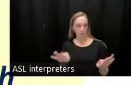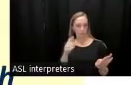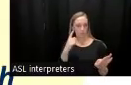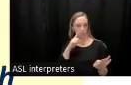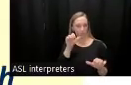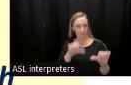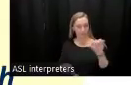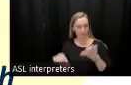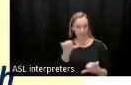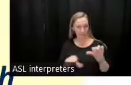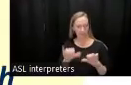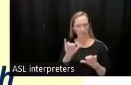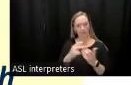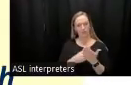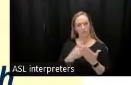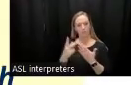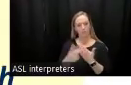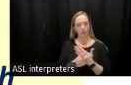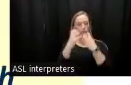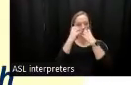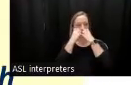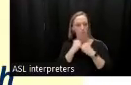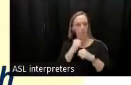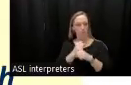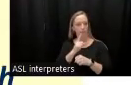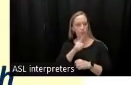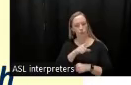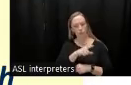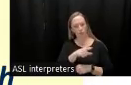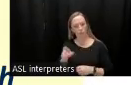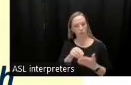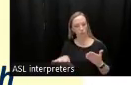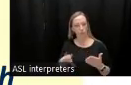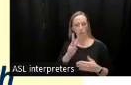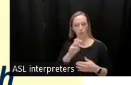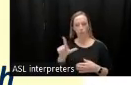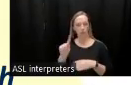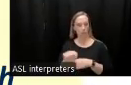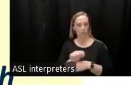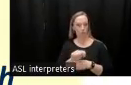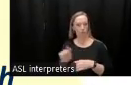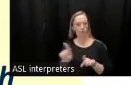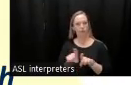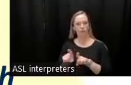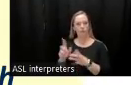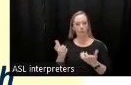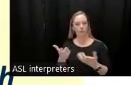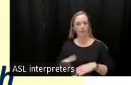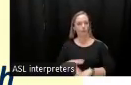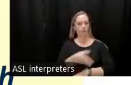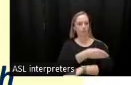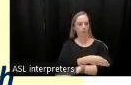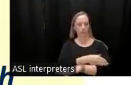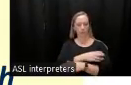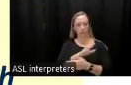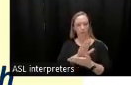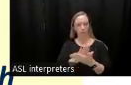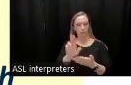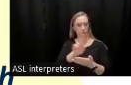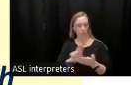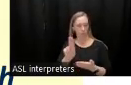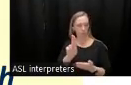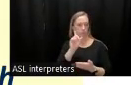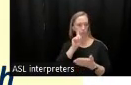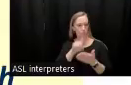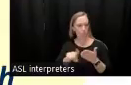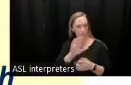sure that these students are well trained. It also wants to enhance the institutional research culture and enrich the research